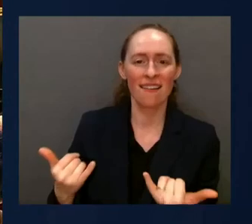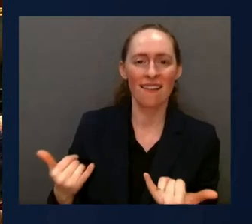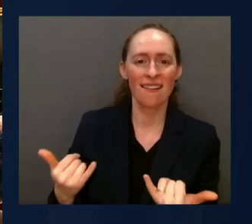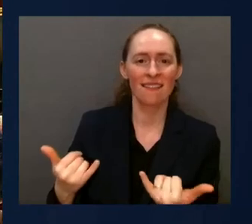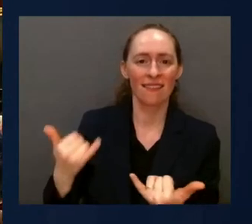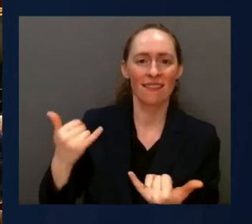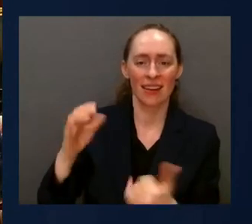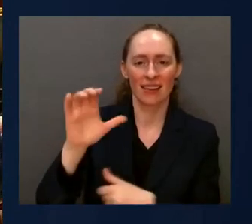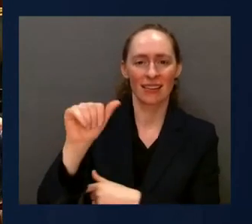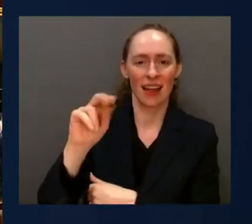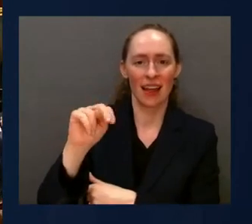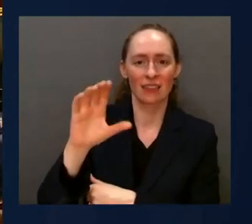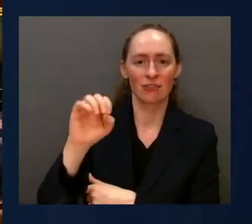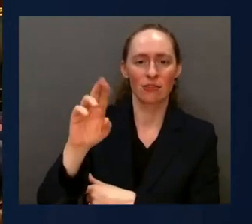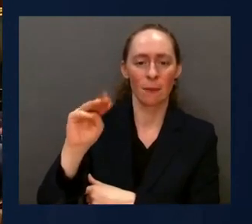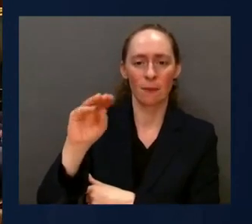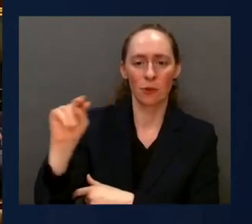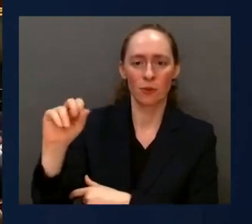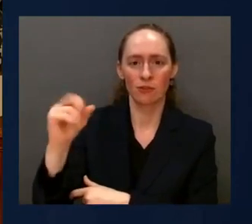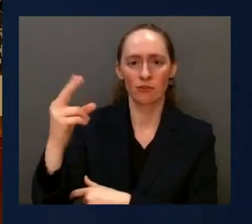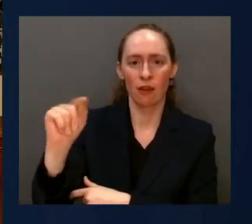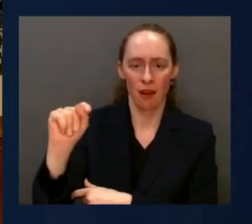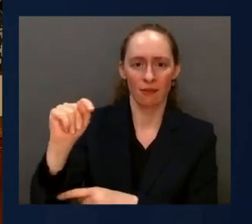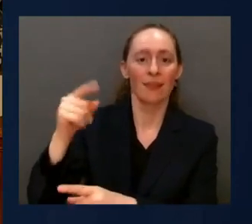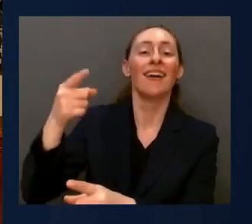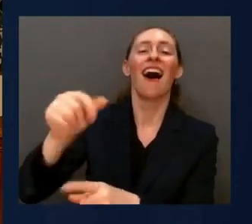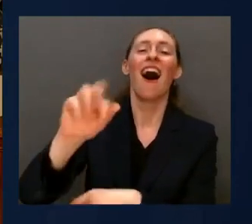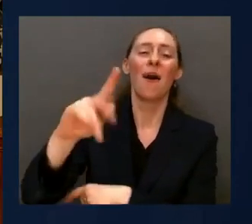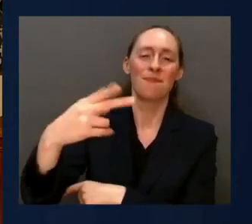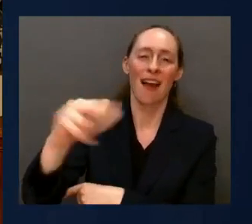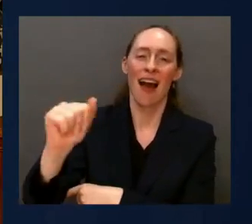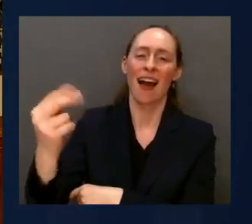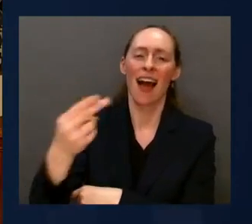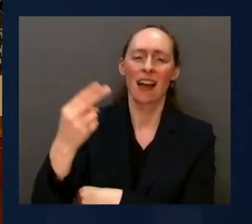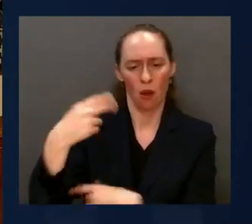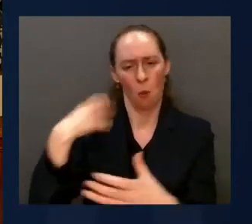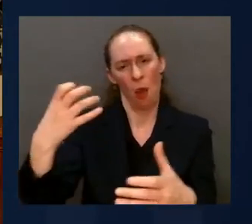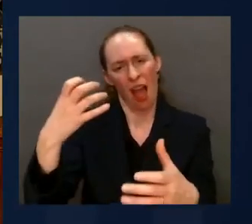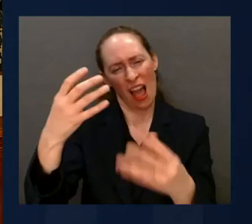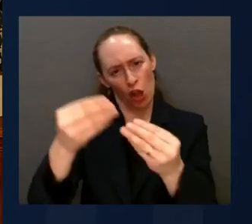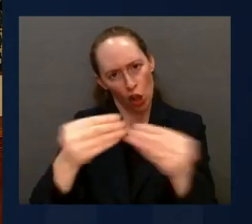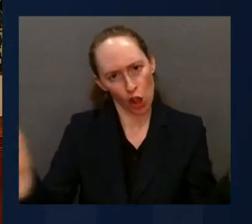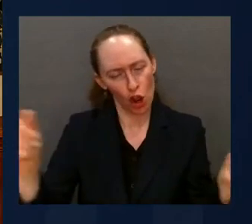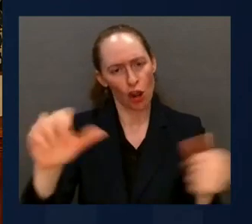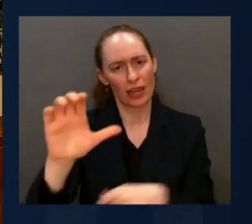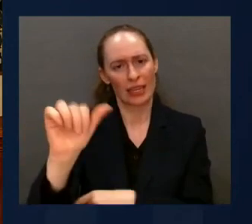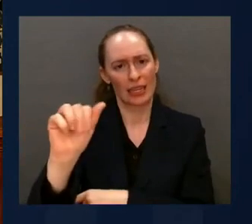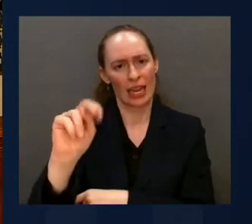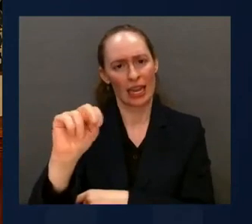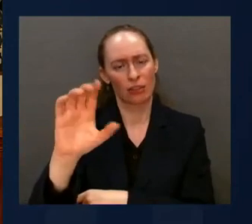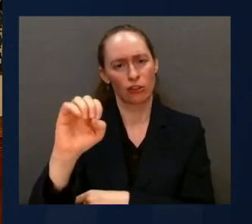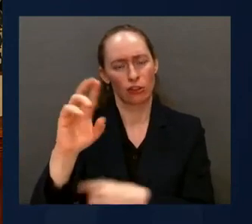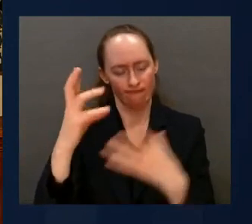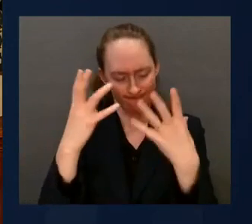Let's end cancer as we know it. Cure some cancers once and for